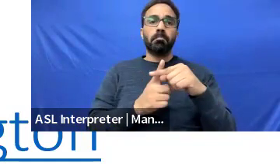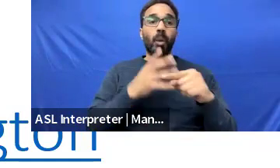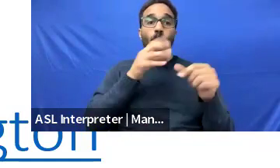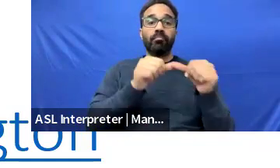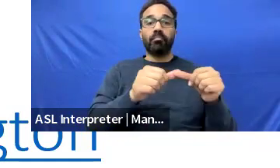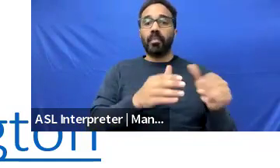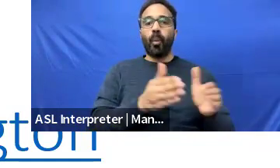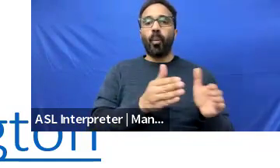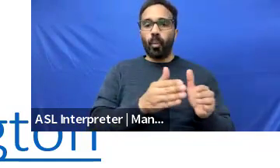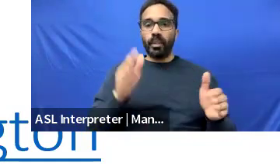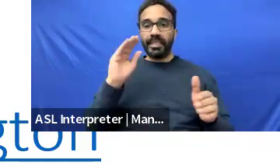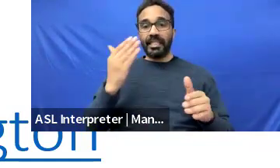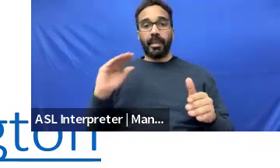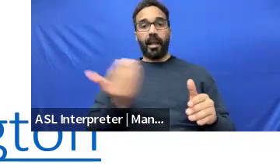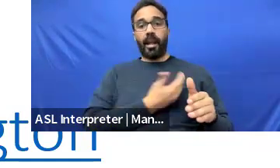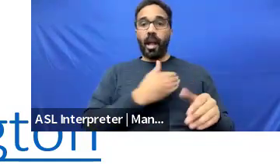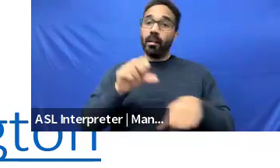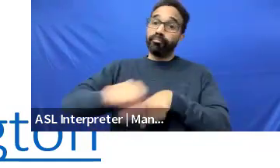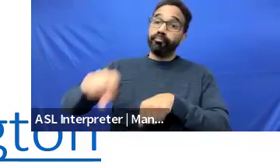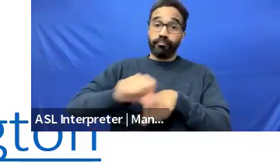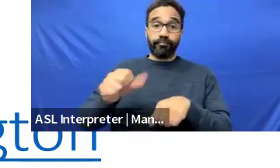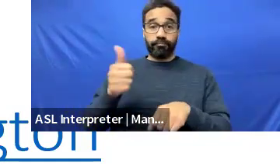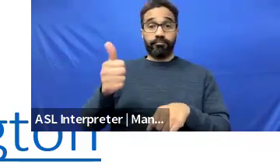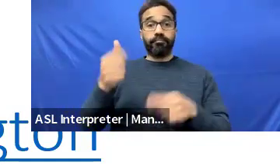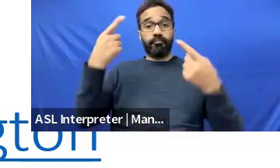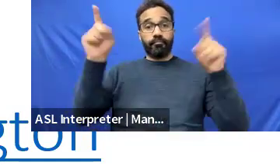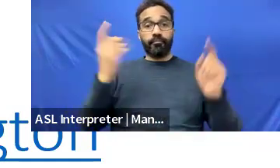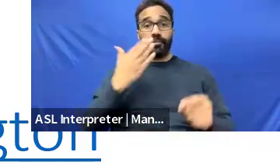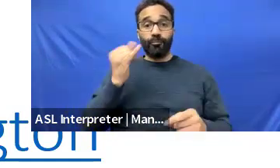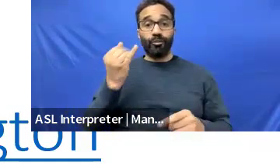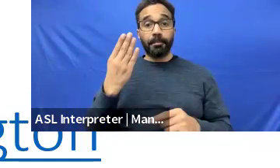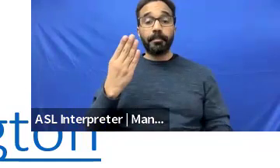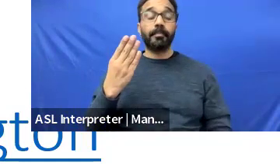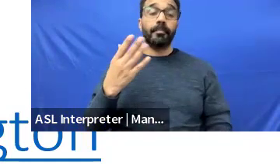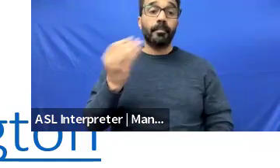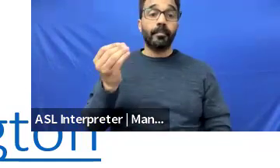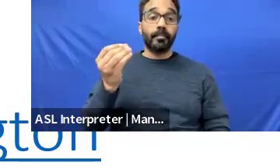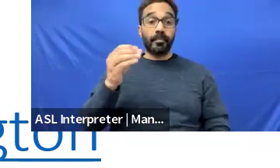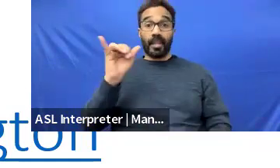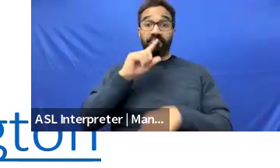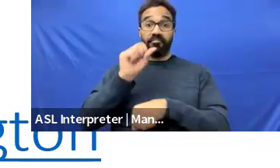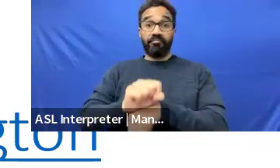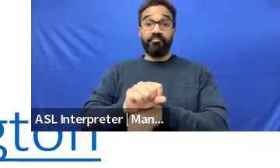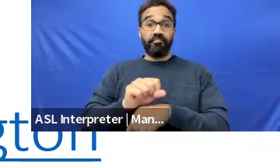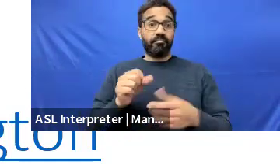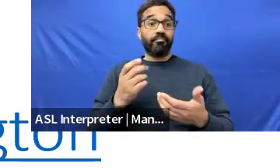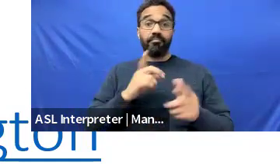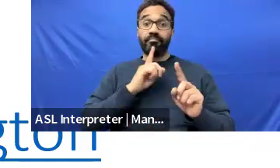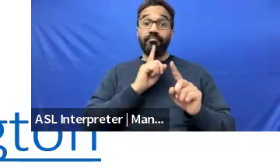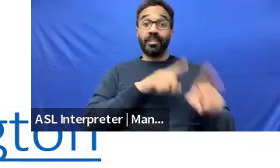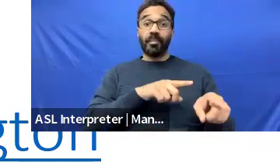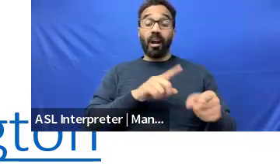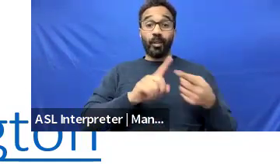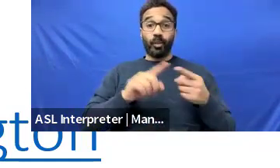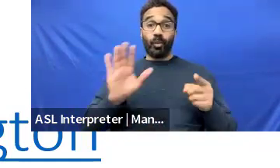at King County. And it's literally in response to all the work that folks like you have been